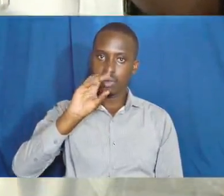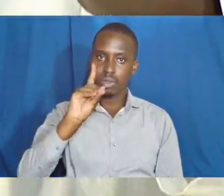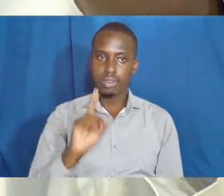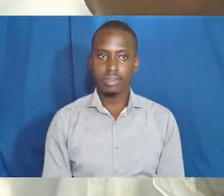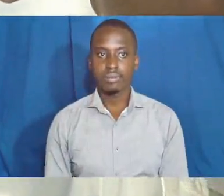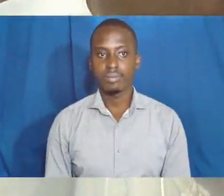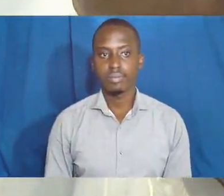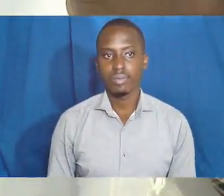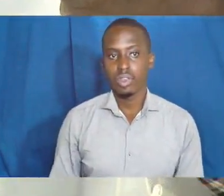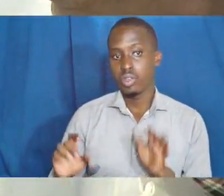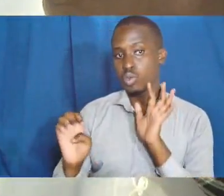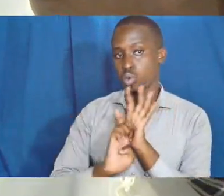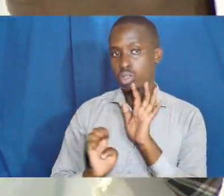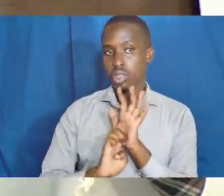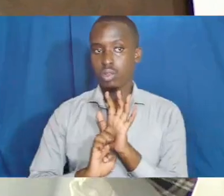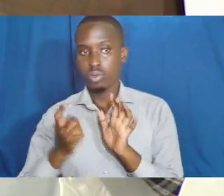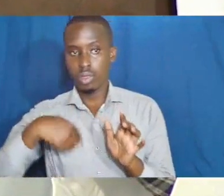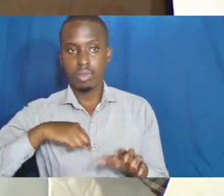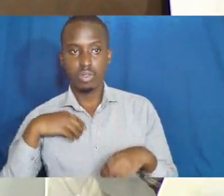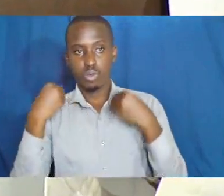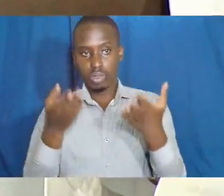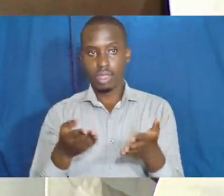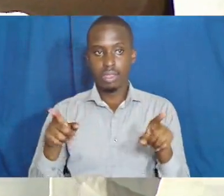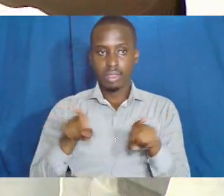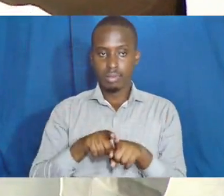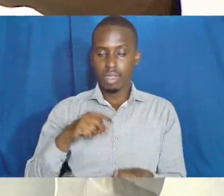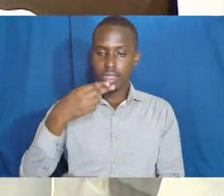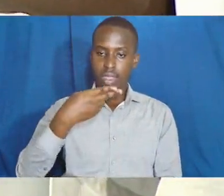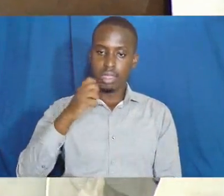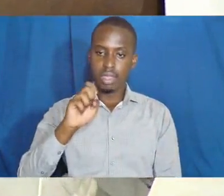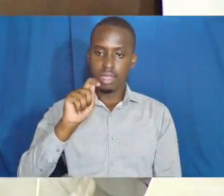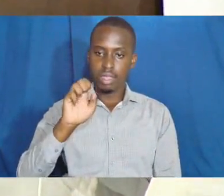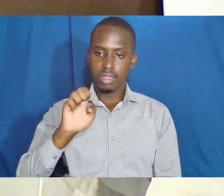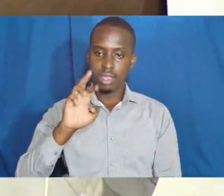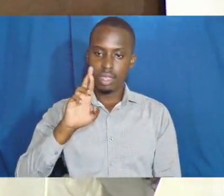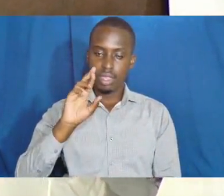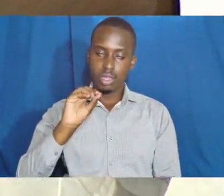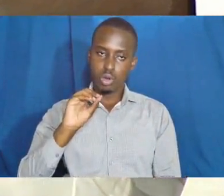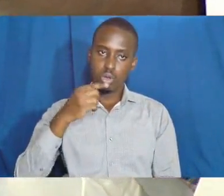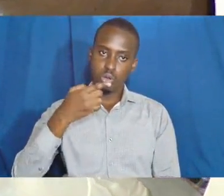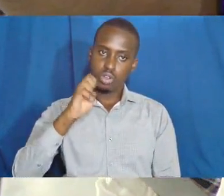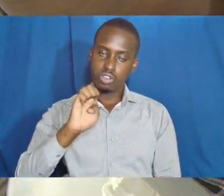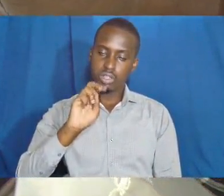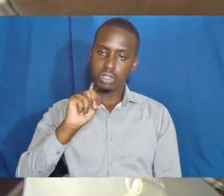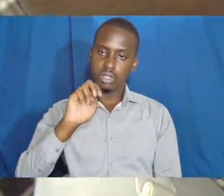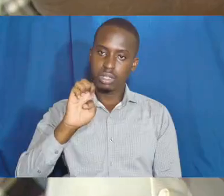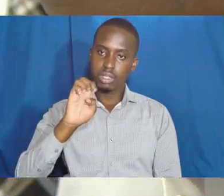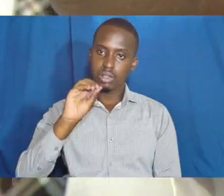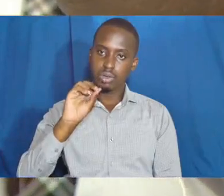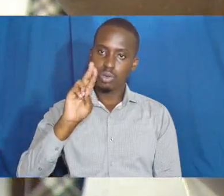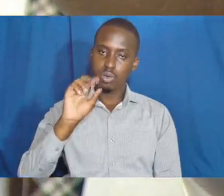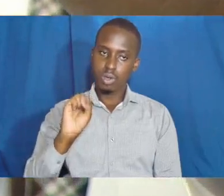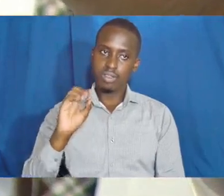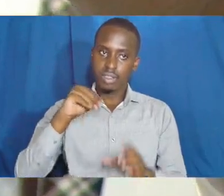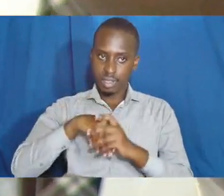These are some of the examples that we are giving as heterogeneous mixtures, but which are in liquid